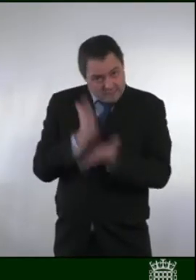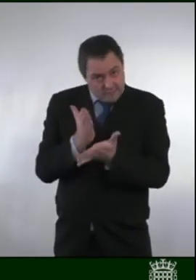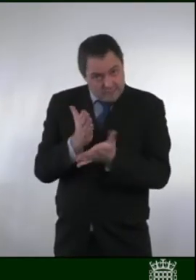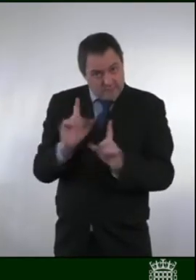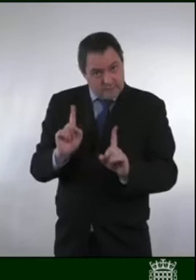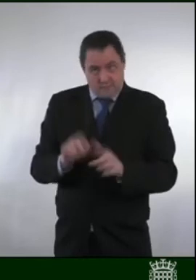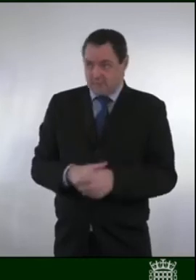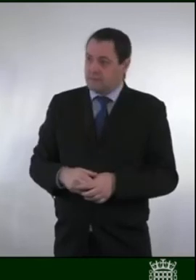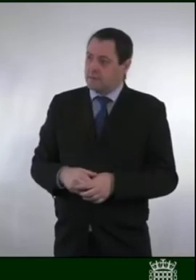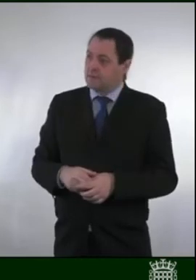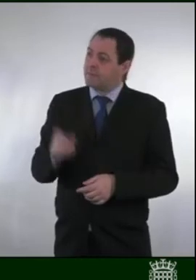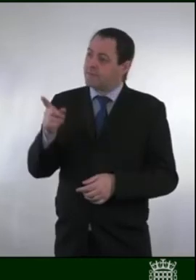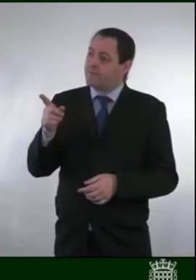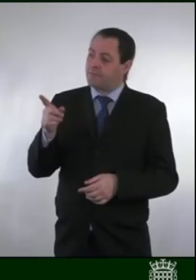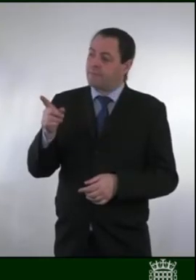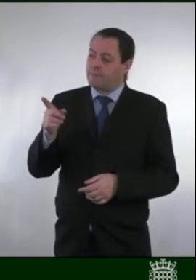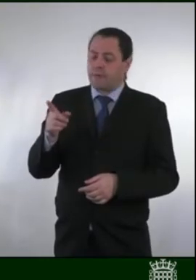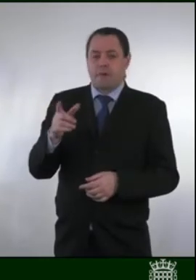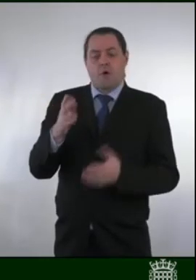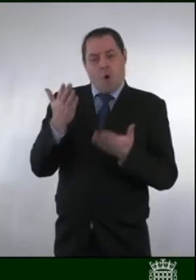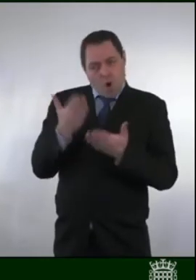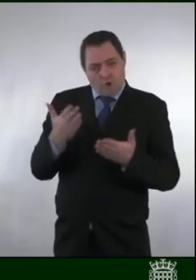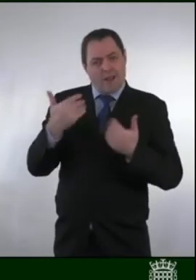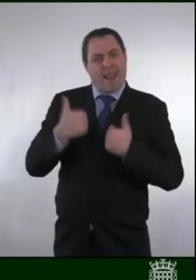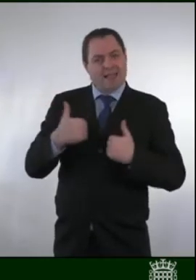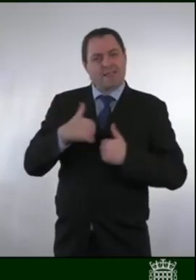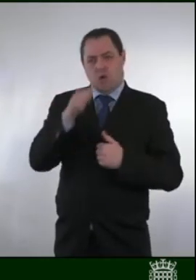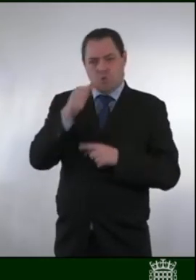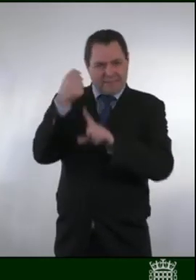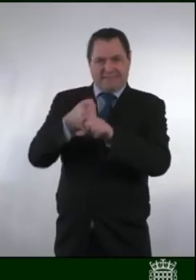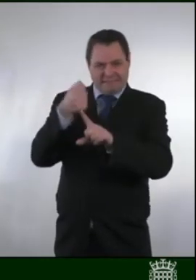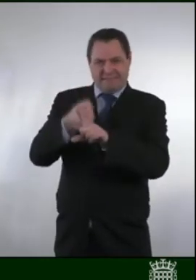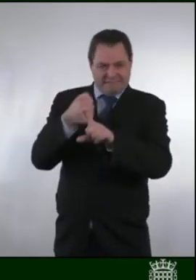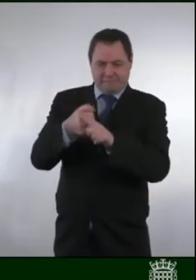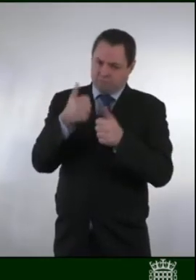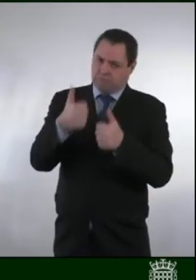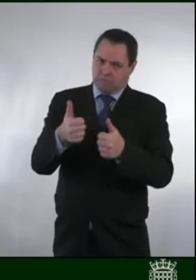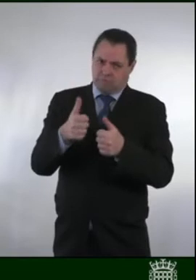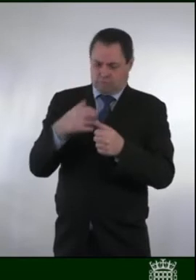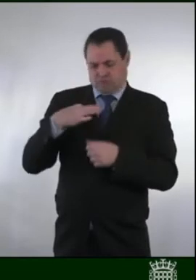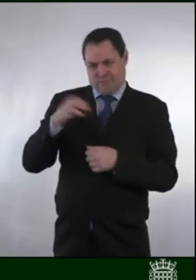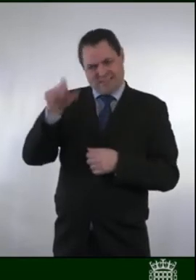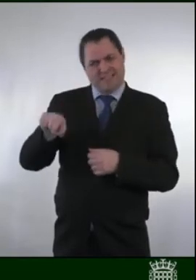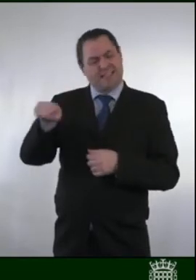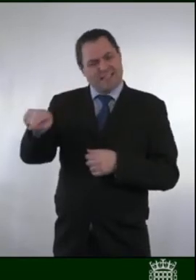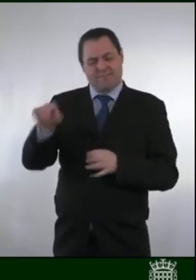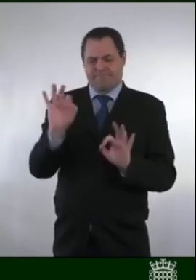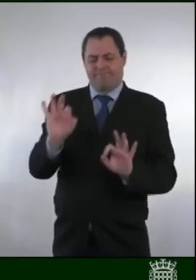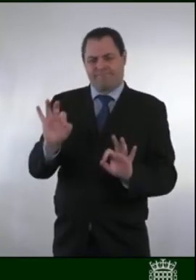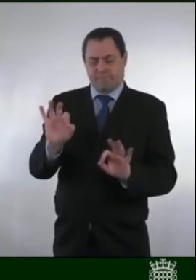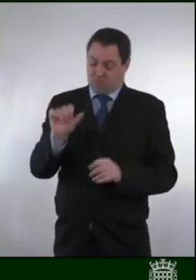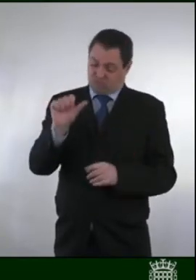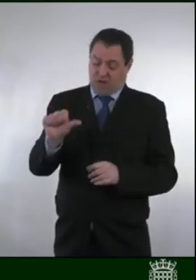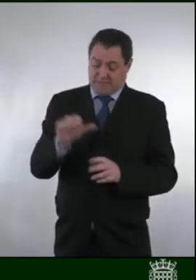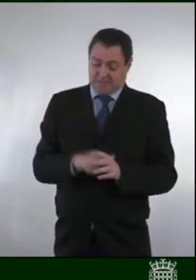I can tell the honourable lady, who I know has campaigned hard and well on behalf of her constituent, and quite